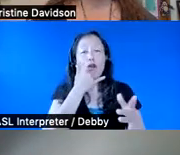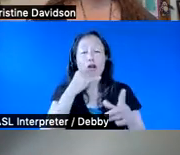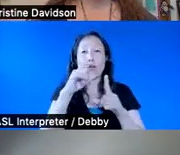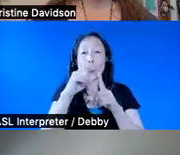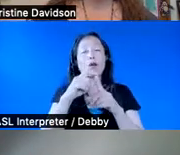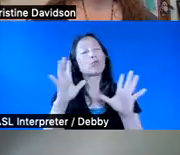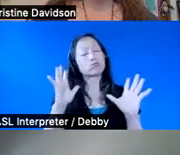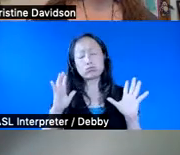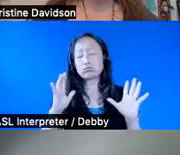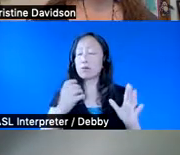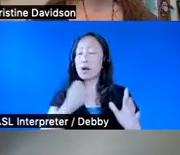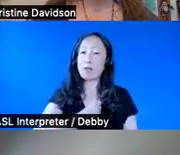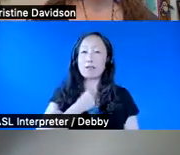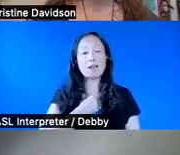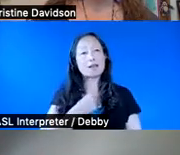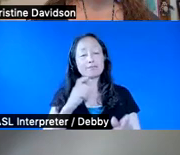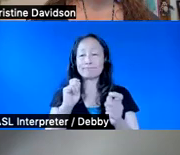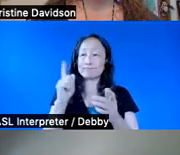trying to do better, okay?